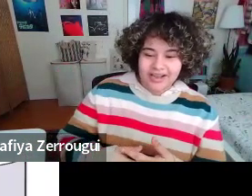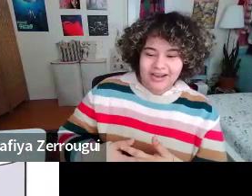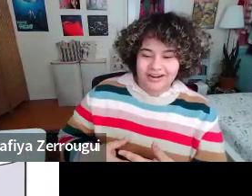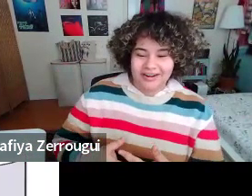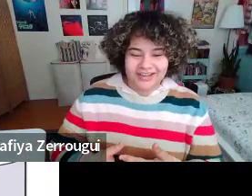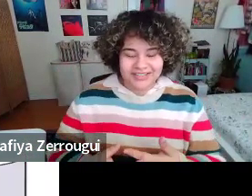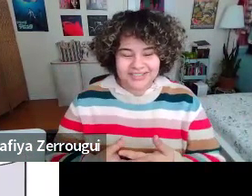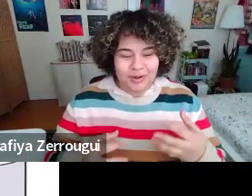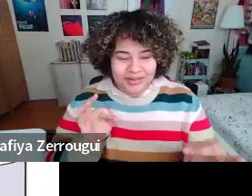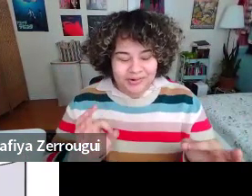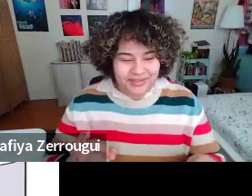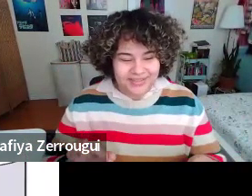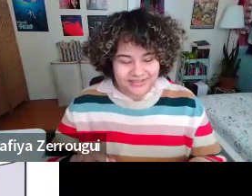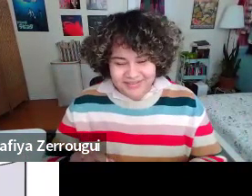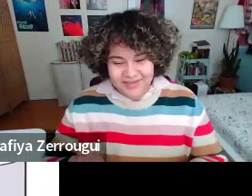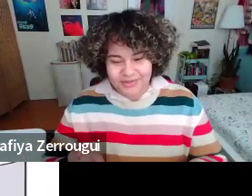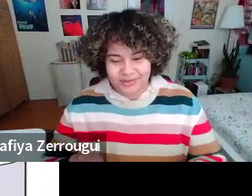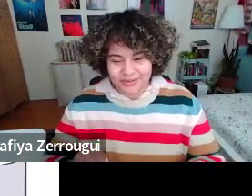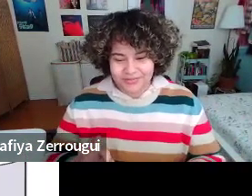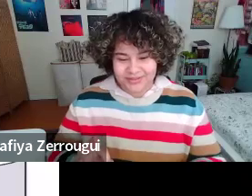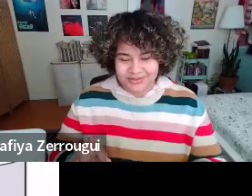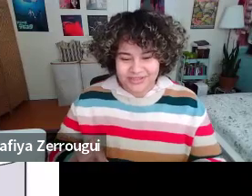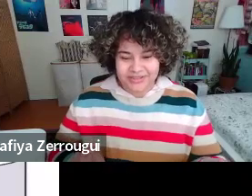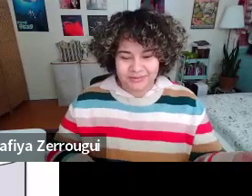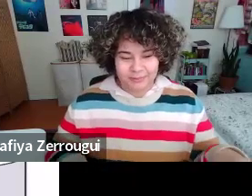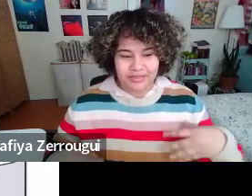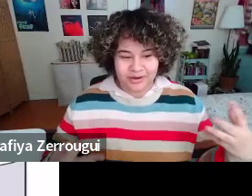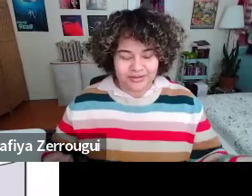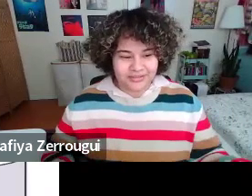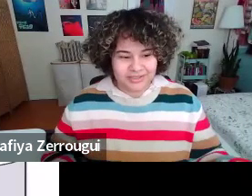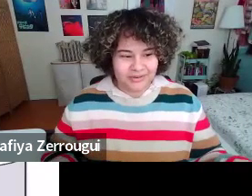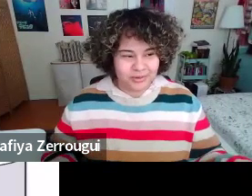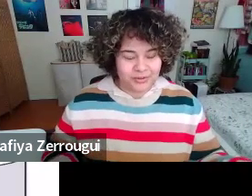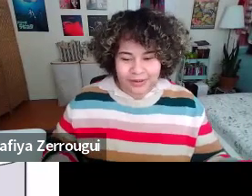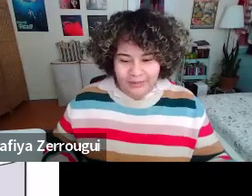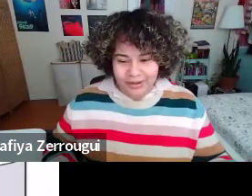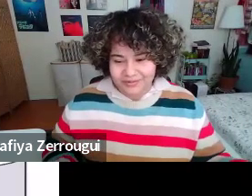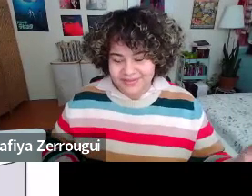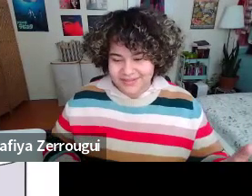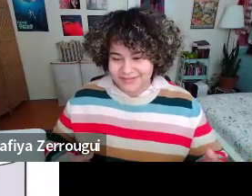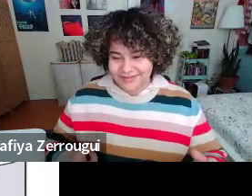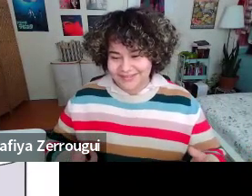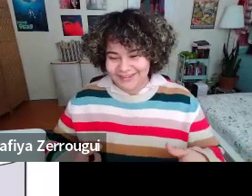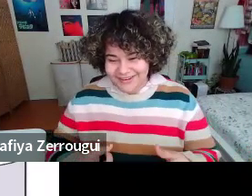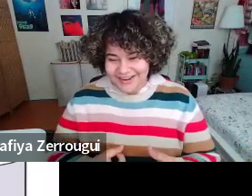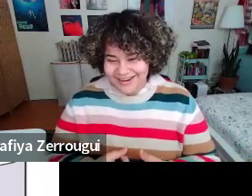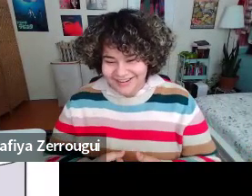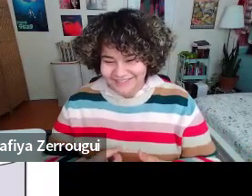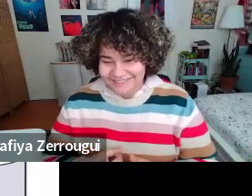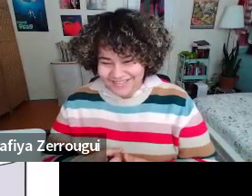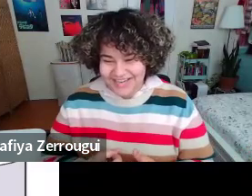style, and just small little things like this to make the girls feel unique with their cultural backgrounds and stuff like that.